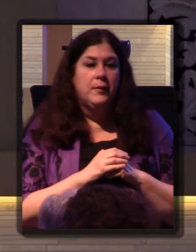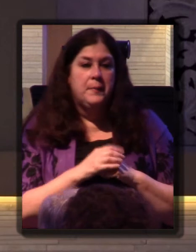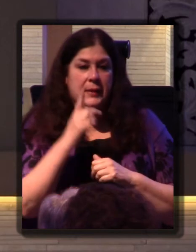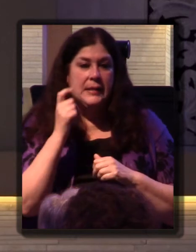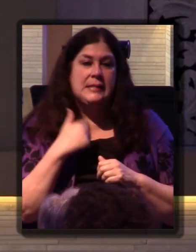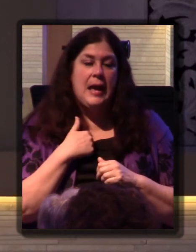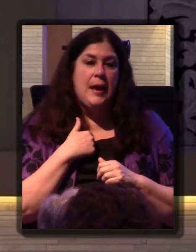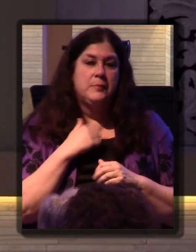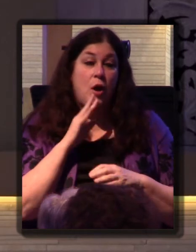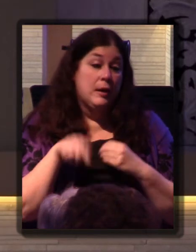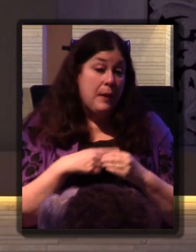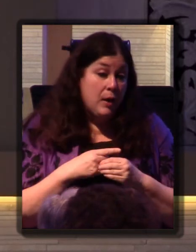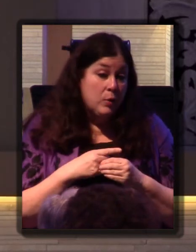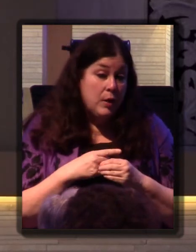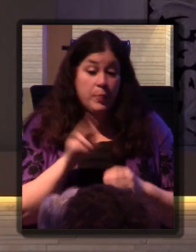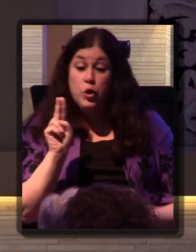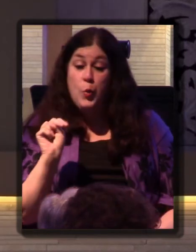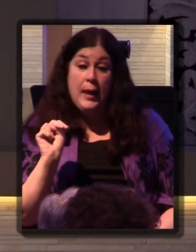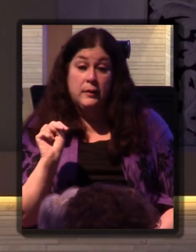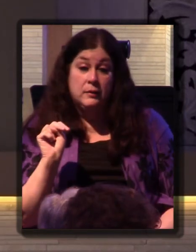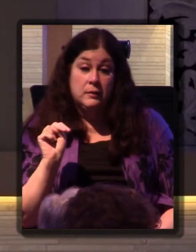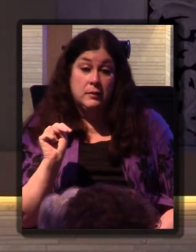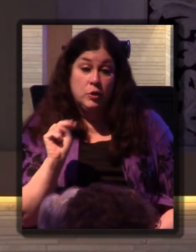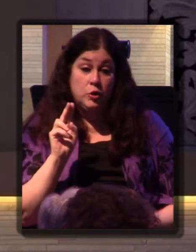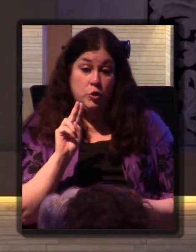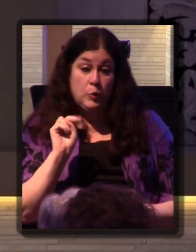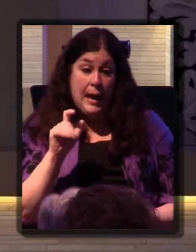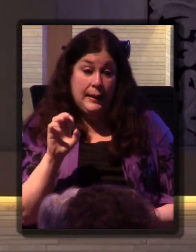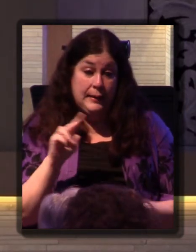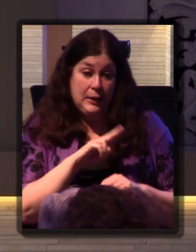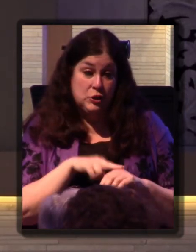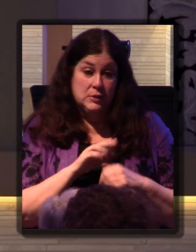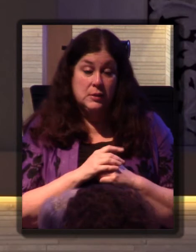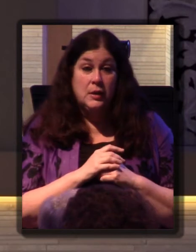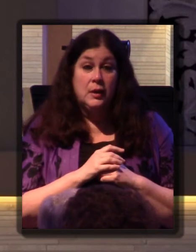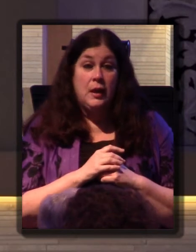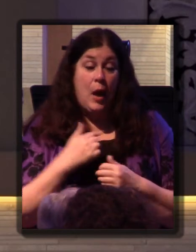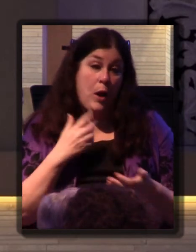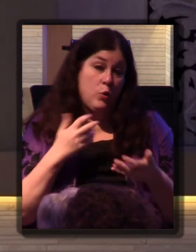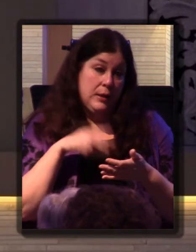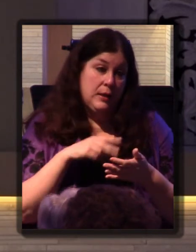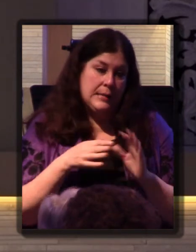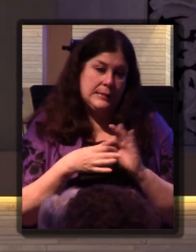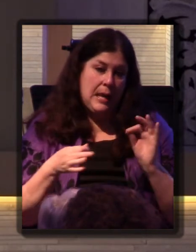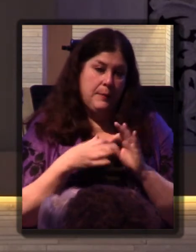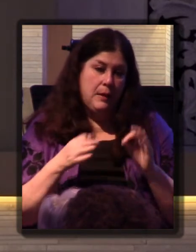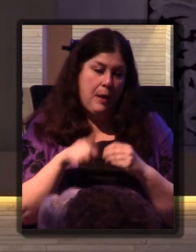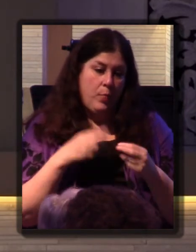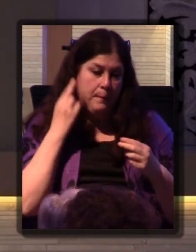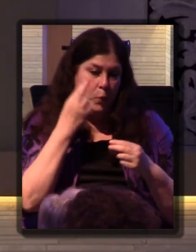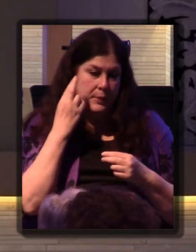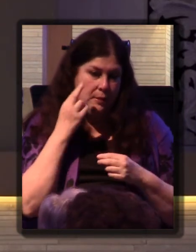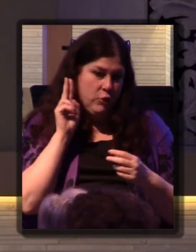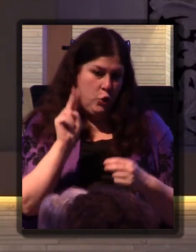None, right? Okay, well, because I'm referring to the UN, right? I want to read for you